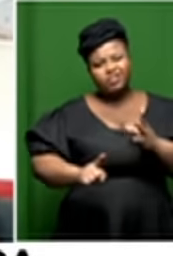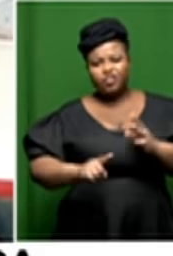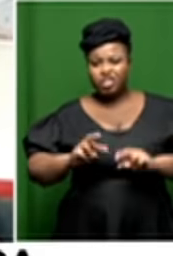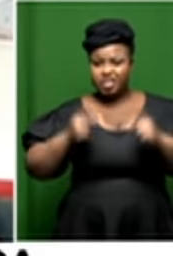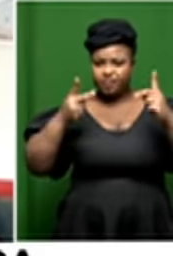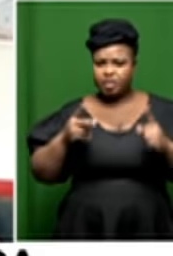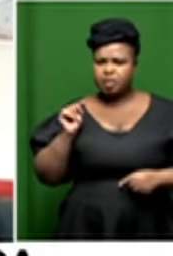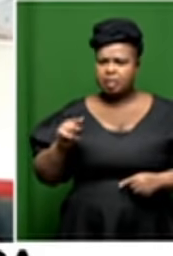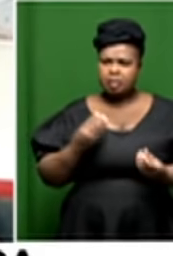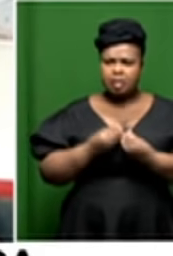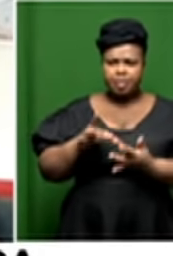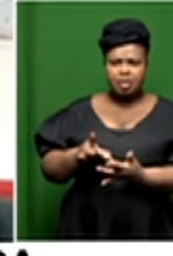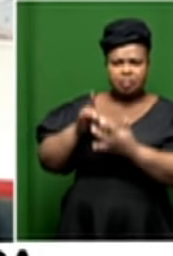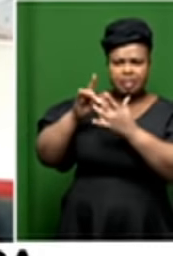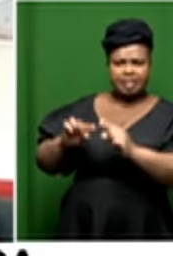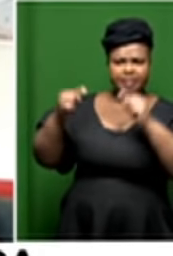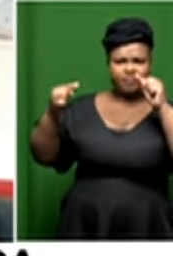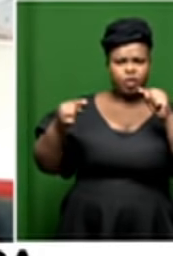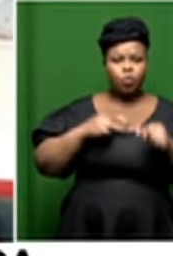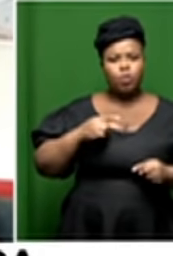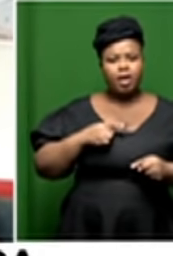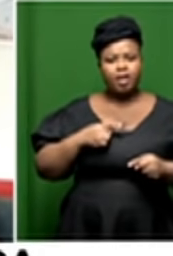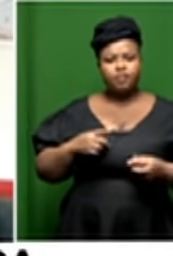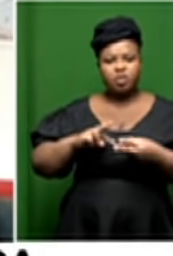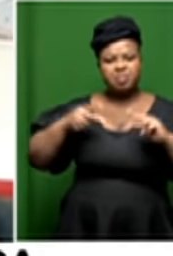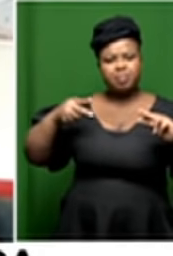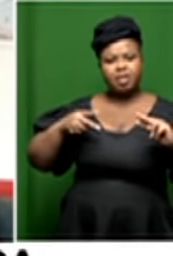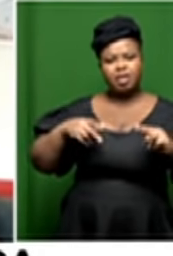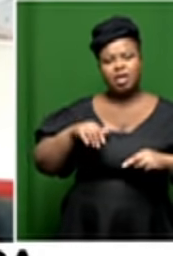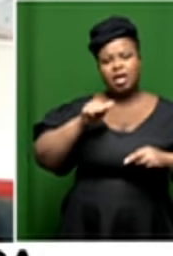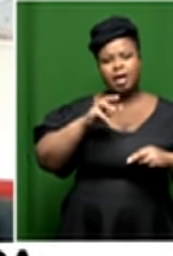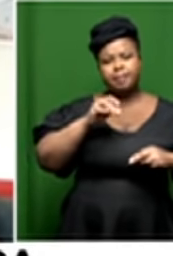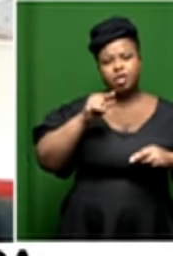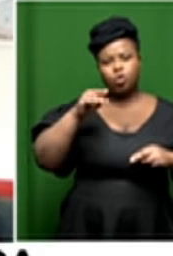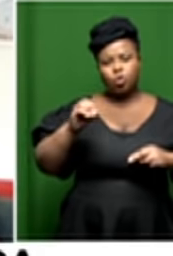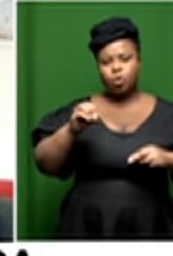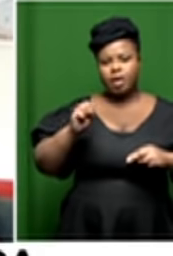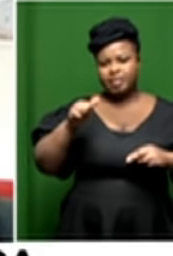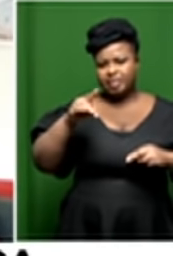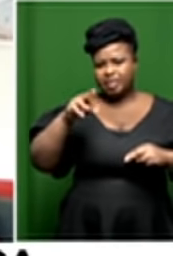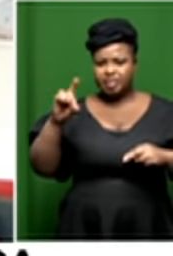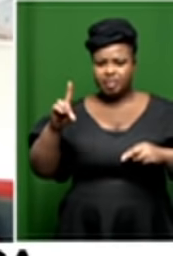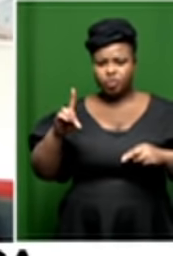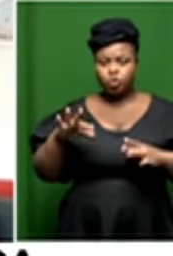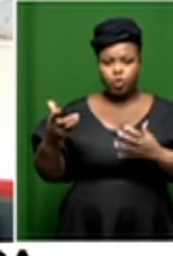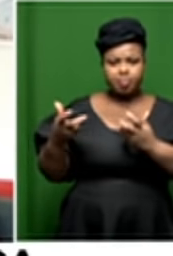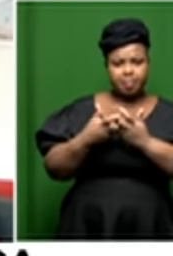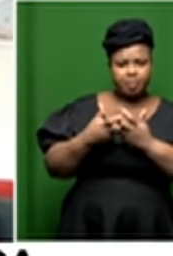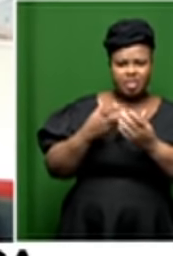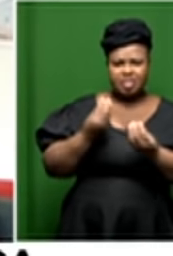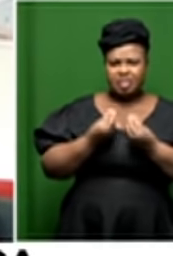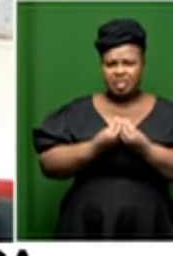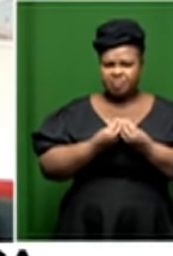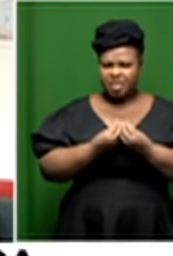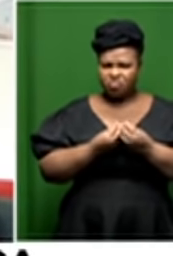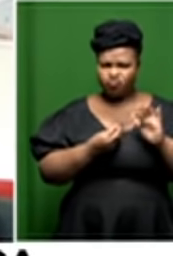differences. You look for something that stands out. It's a string of amino acids, essentially, that determines the sequence of a variant. And when something starts